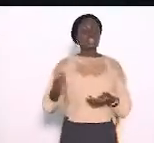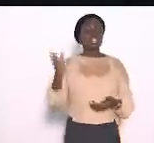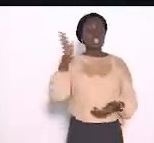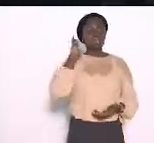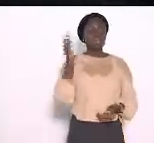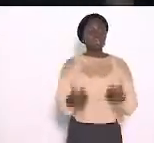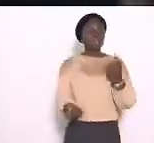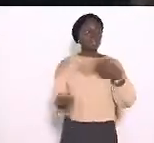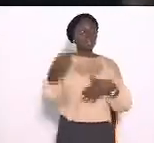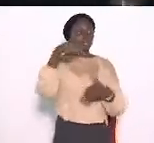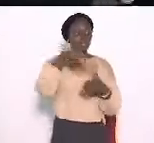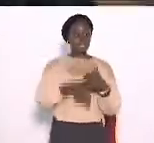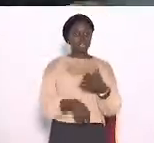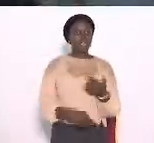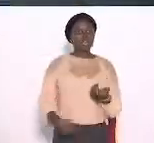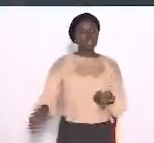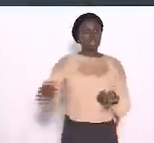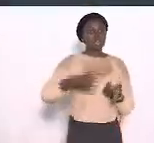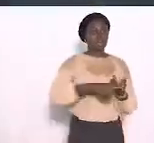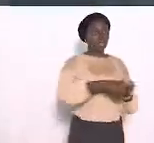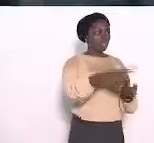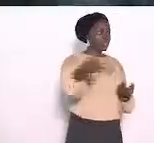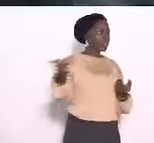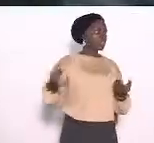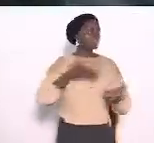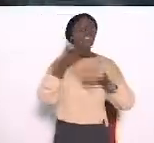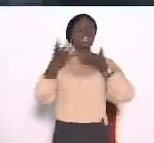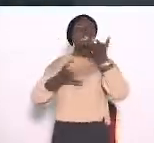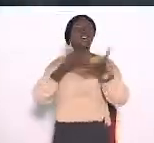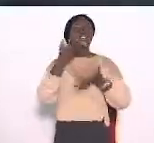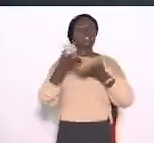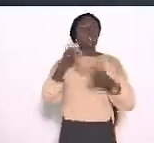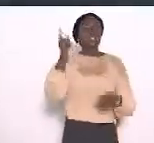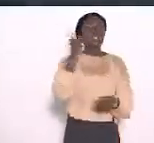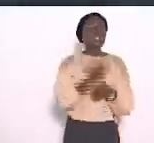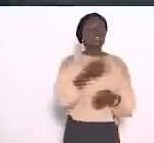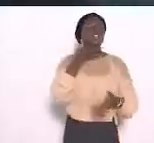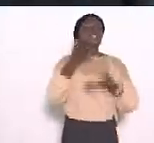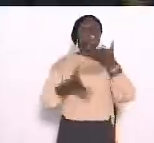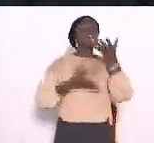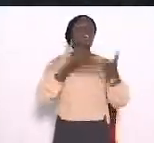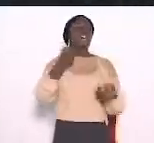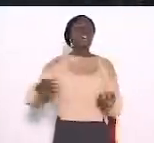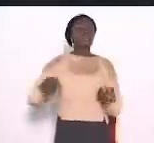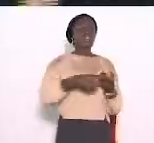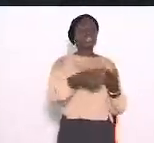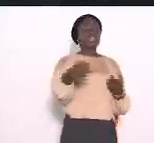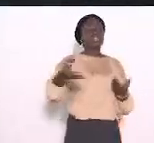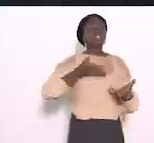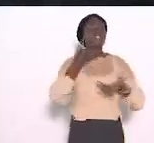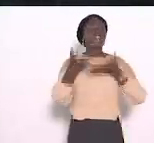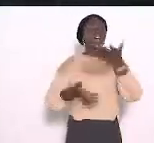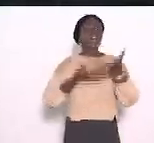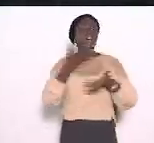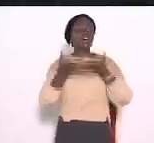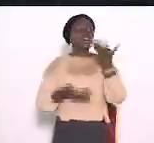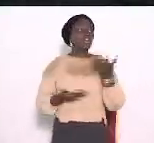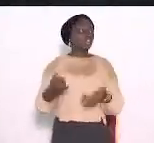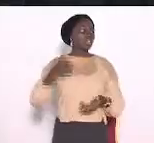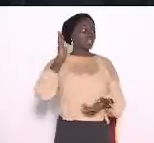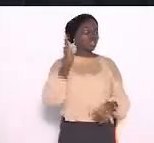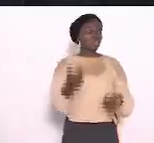hey when you SH when just SH just SH when you SH when you